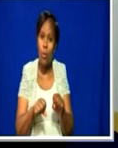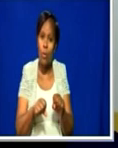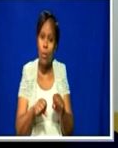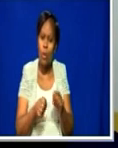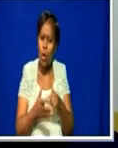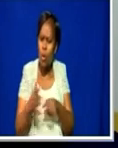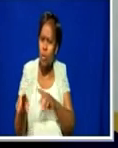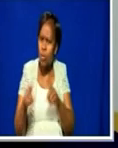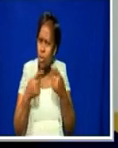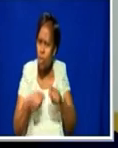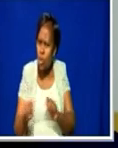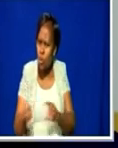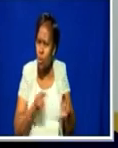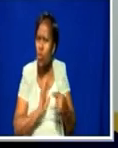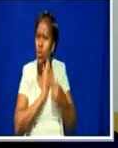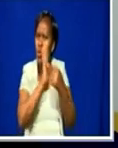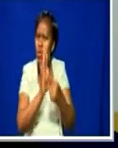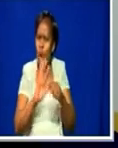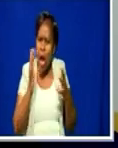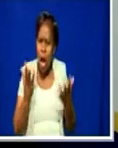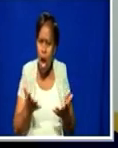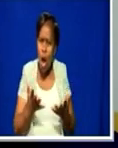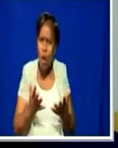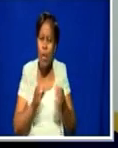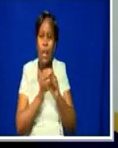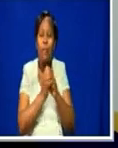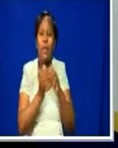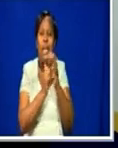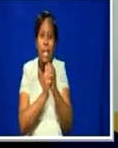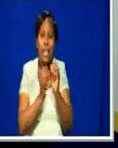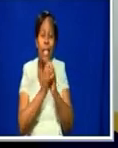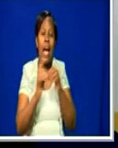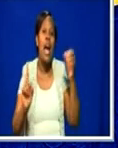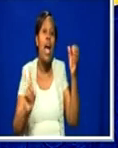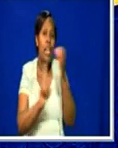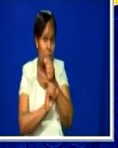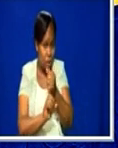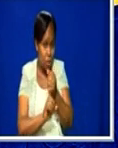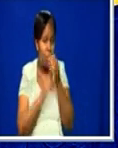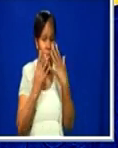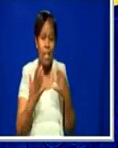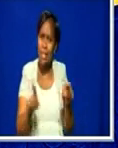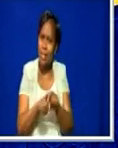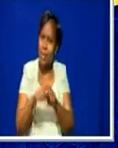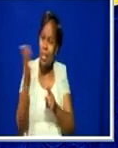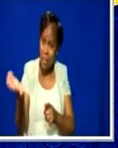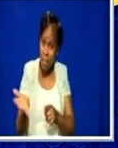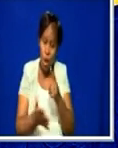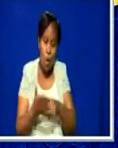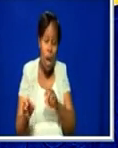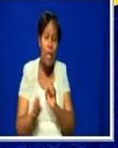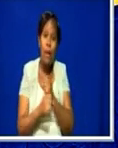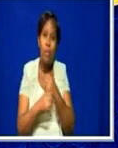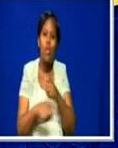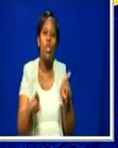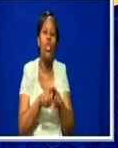you're make- trying to do, you're trying to show us how we can be creative Yes, and achieve such a thing like yes. this. Eh? Yes. Whatever I've made here, you can